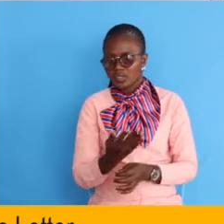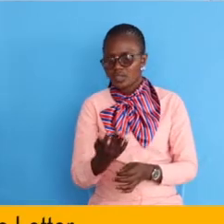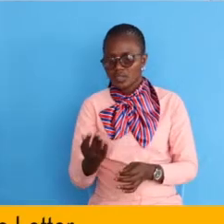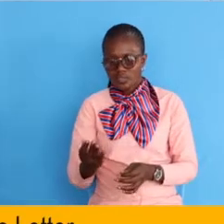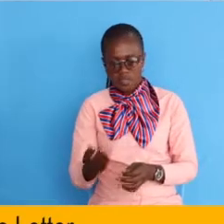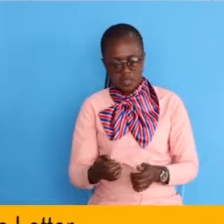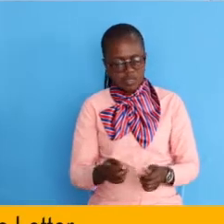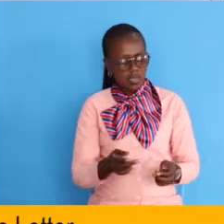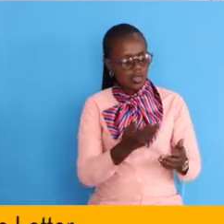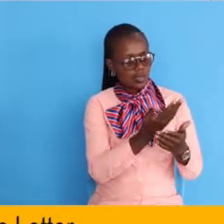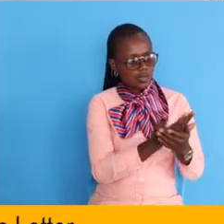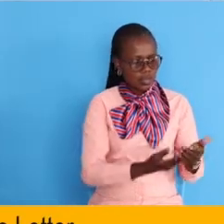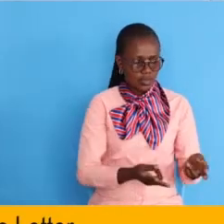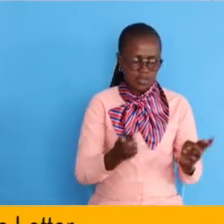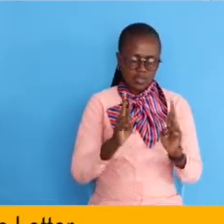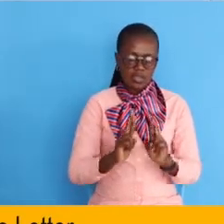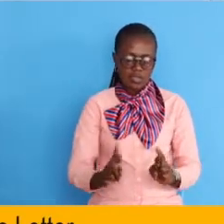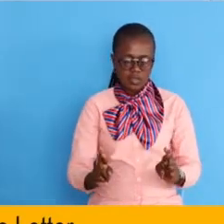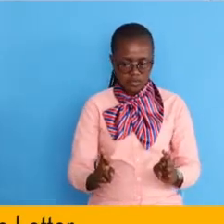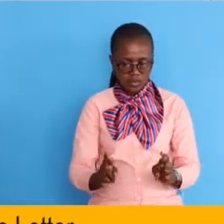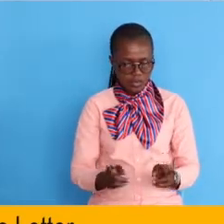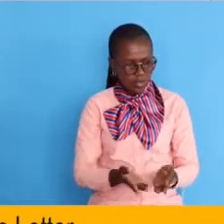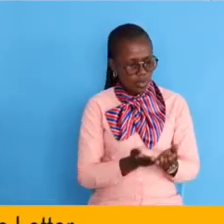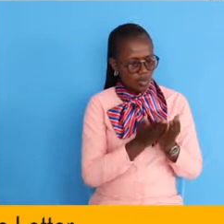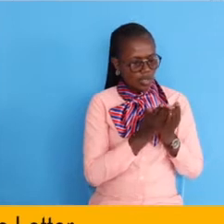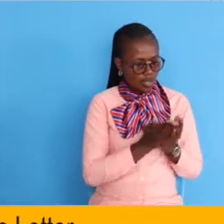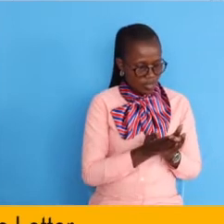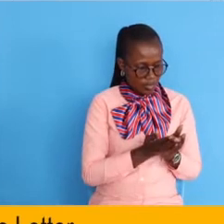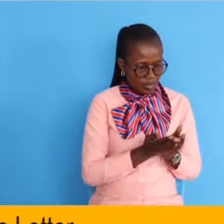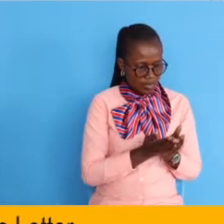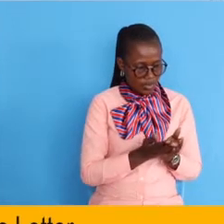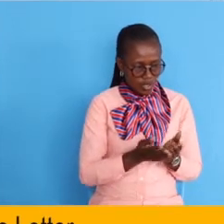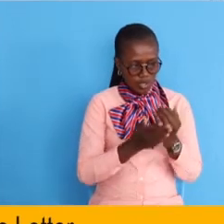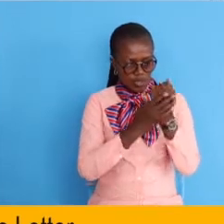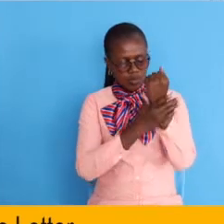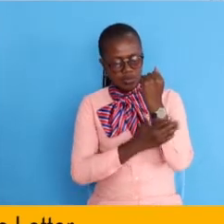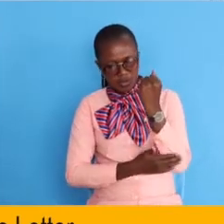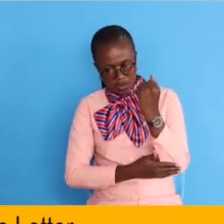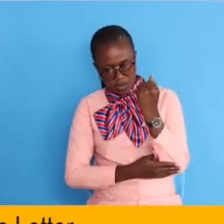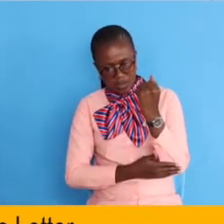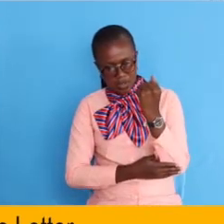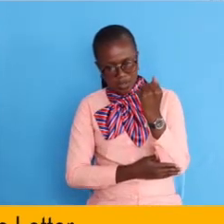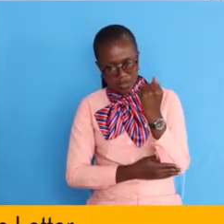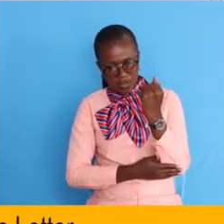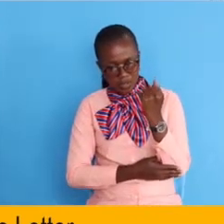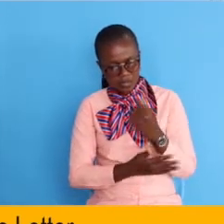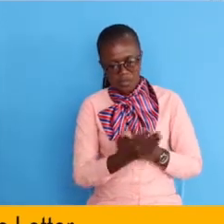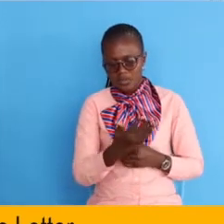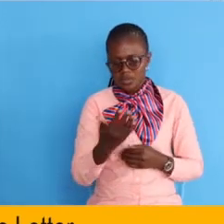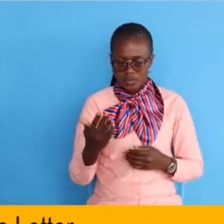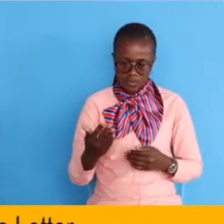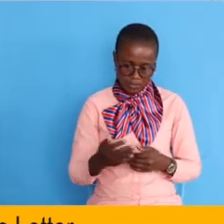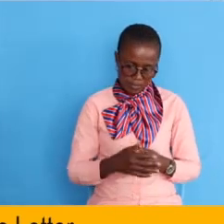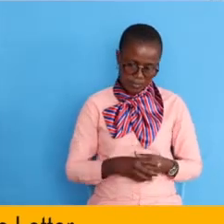Just like application, request letter, letter of an apology, and others.